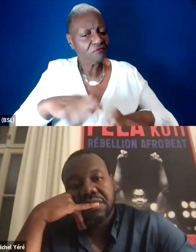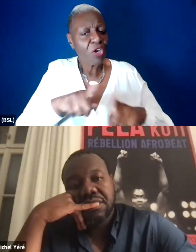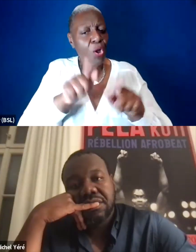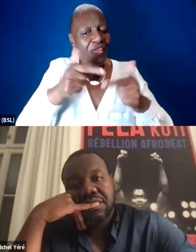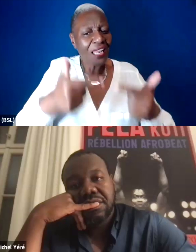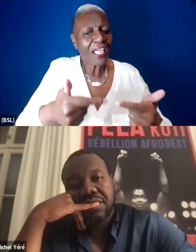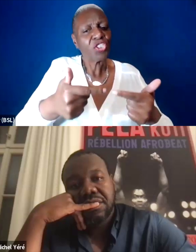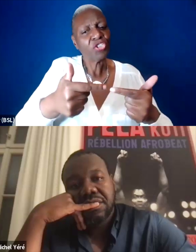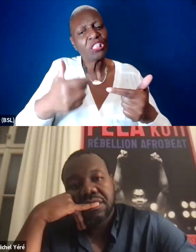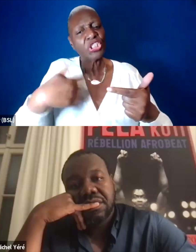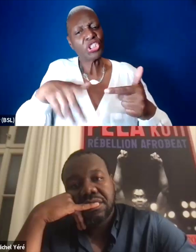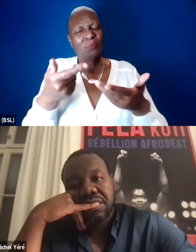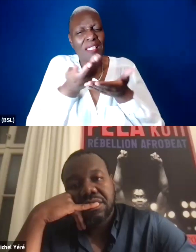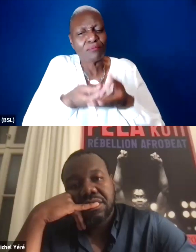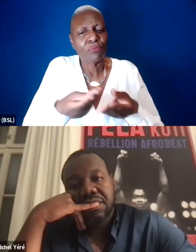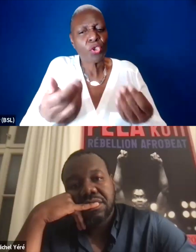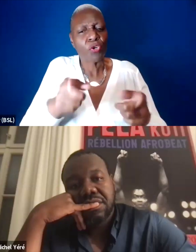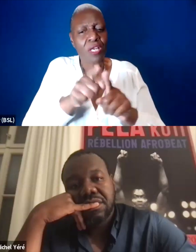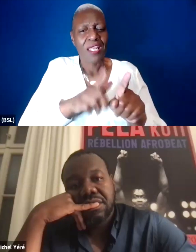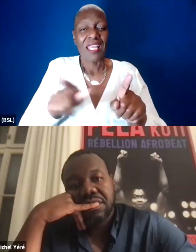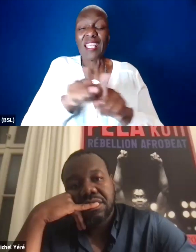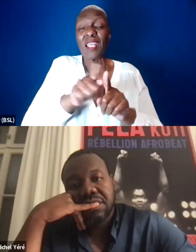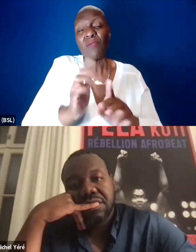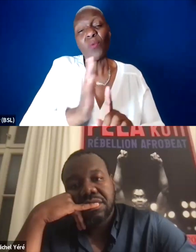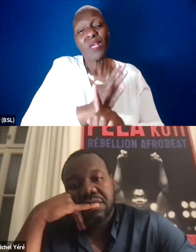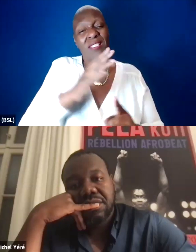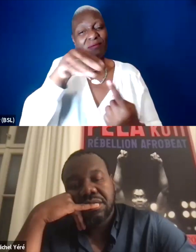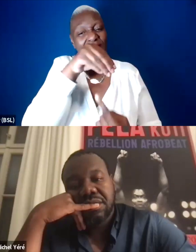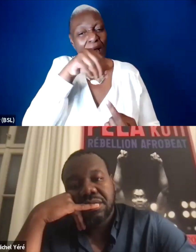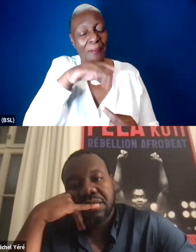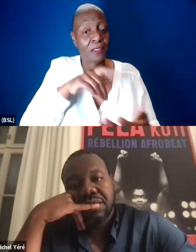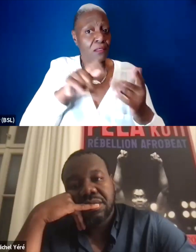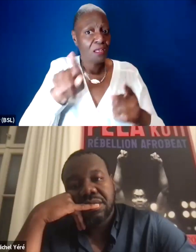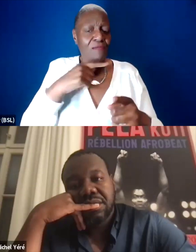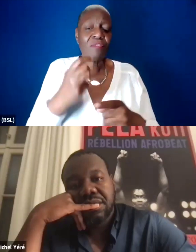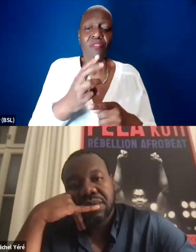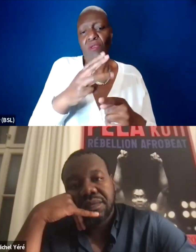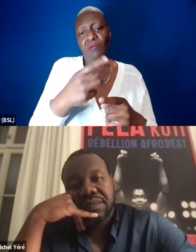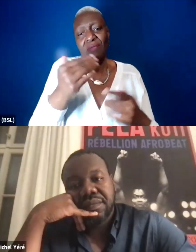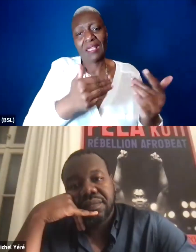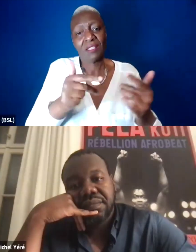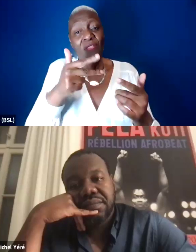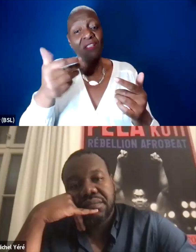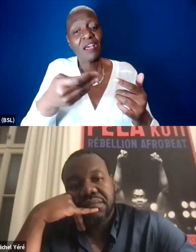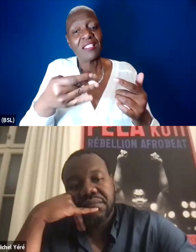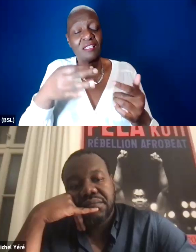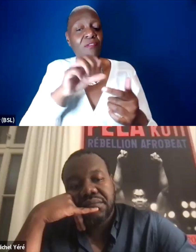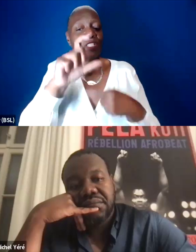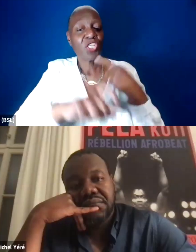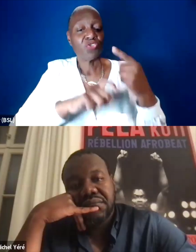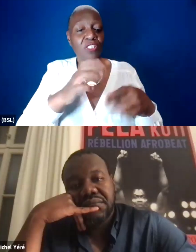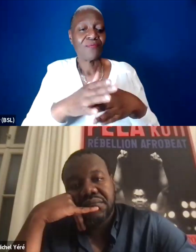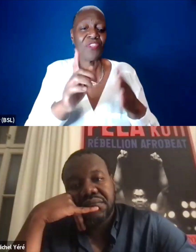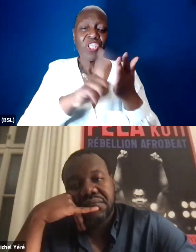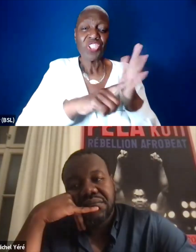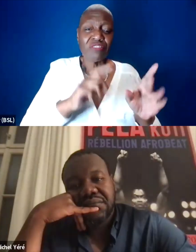language purism in the making of Western Armenian in the 18th and 19th centuries. Jennifer, will you say